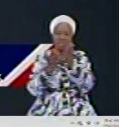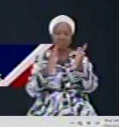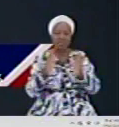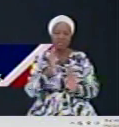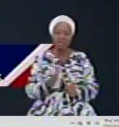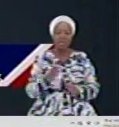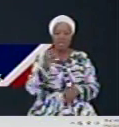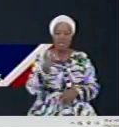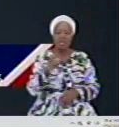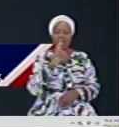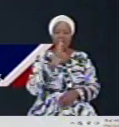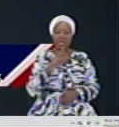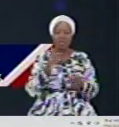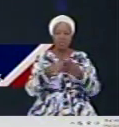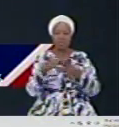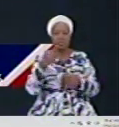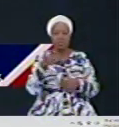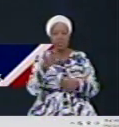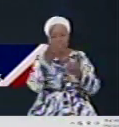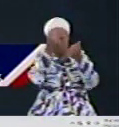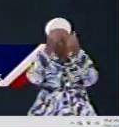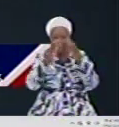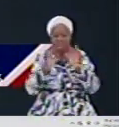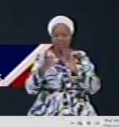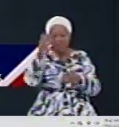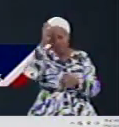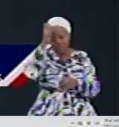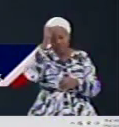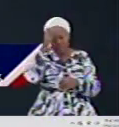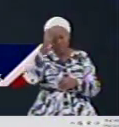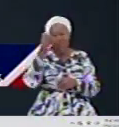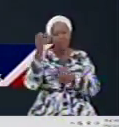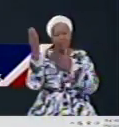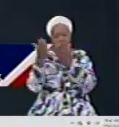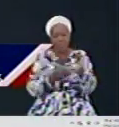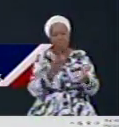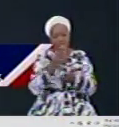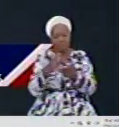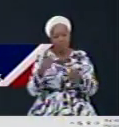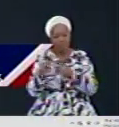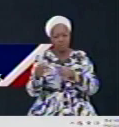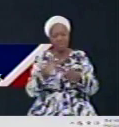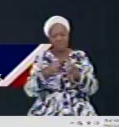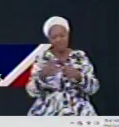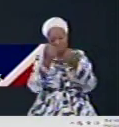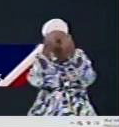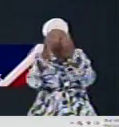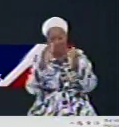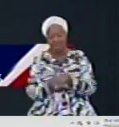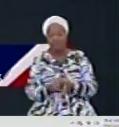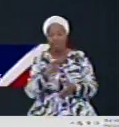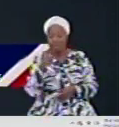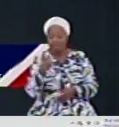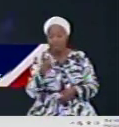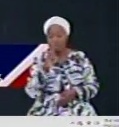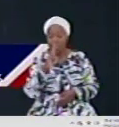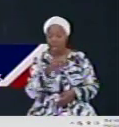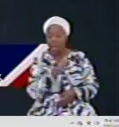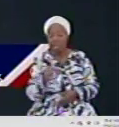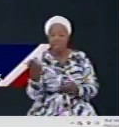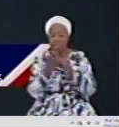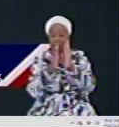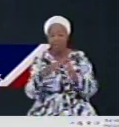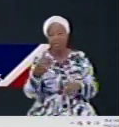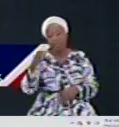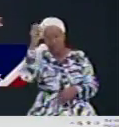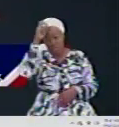ye obey. If Satan suggests something to you and you obey that, you are a servant of